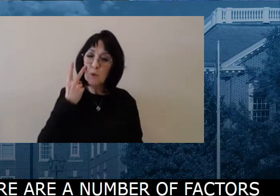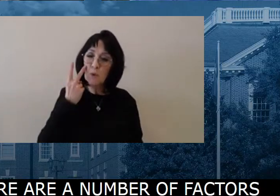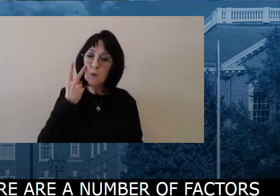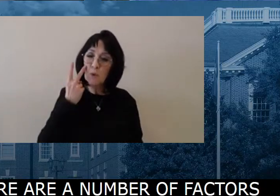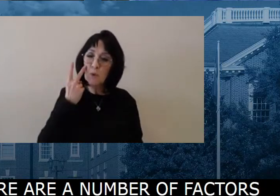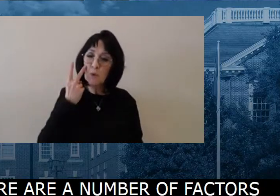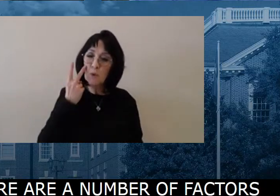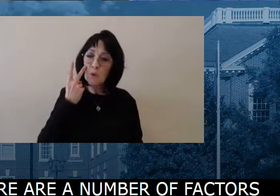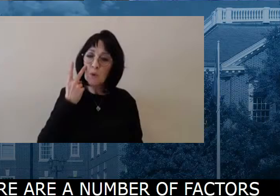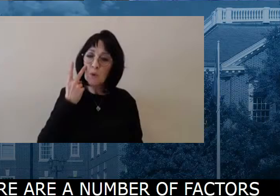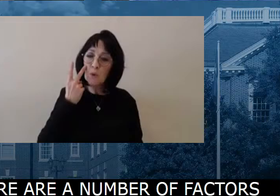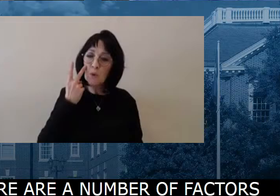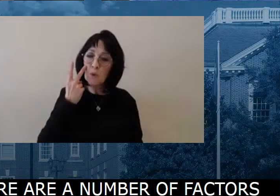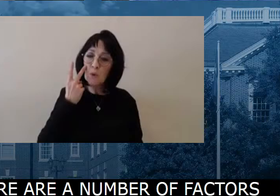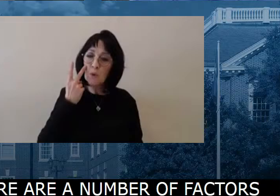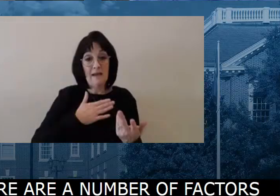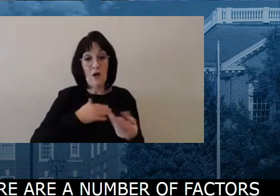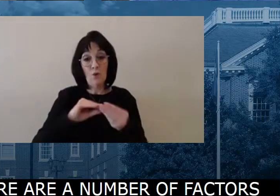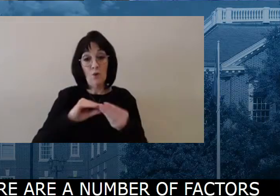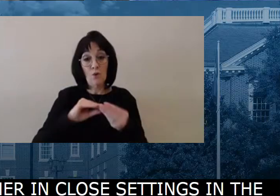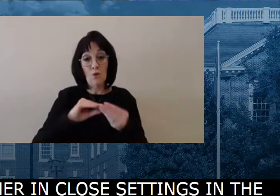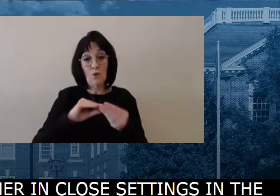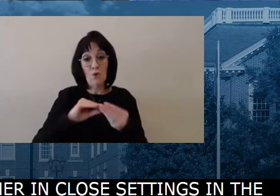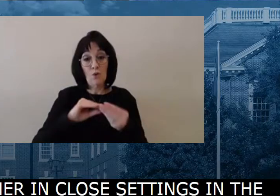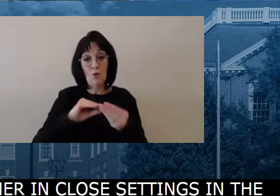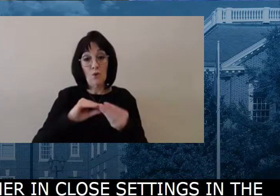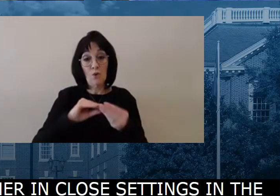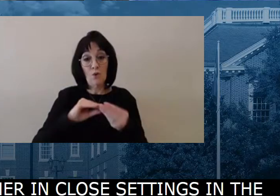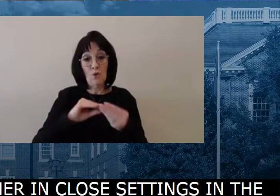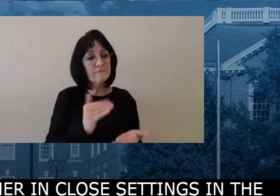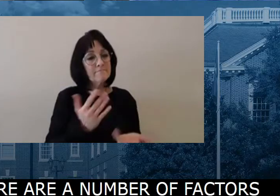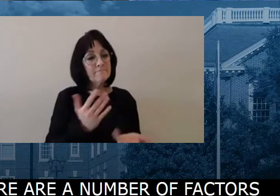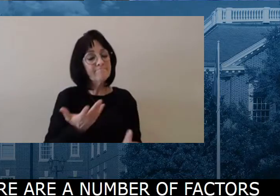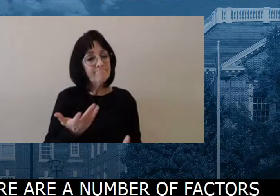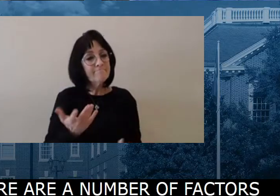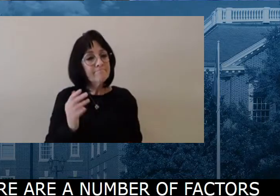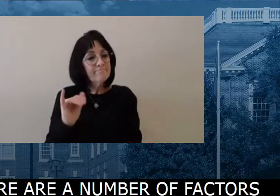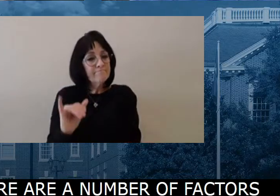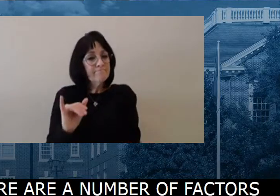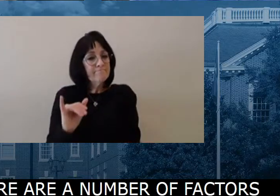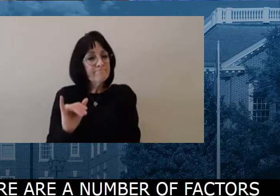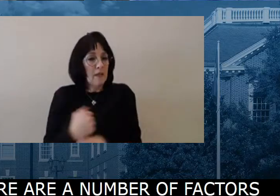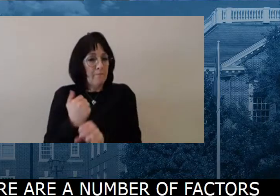it is likely that vaccine, as more and more people are getting